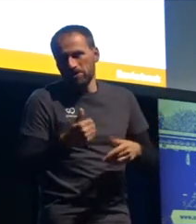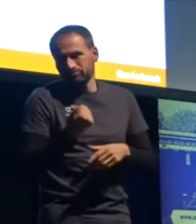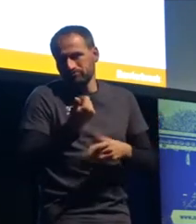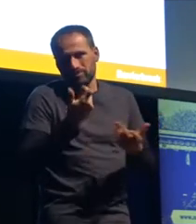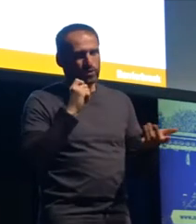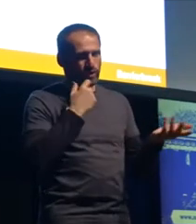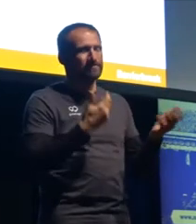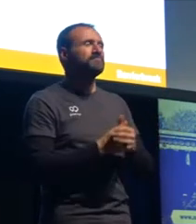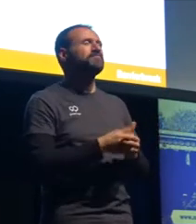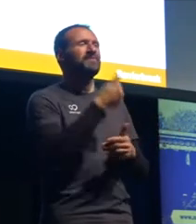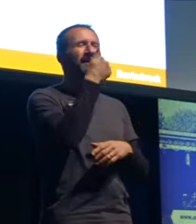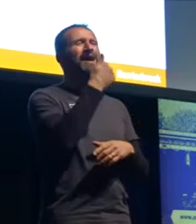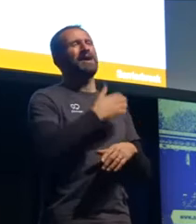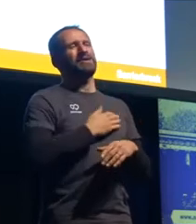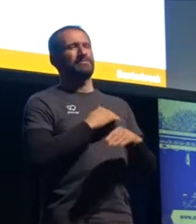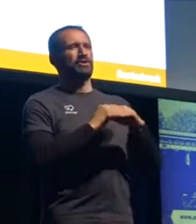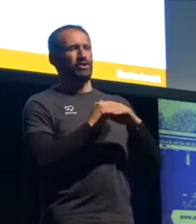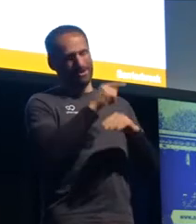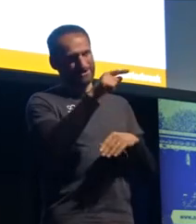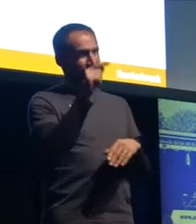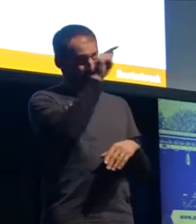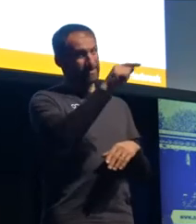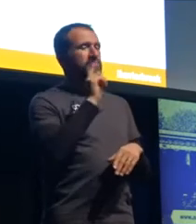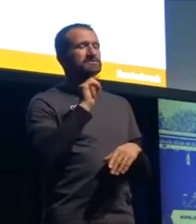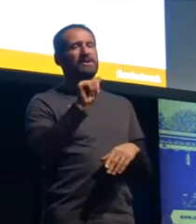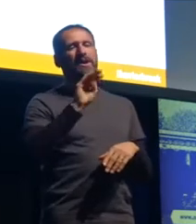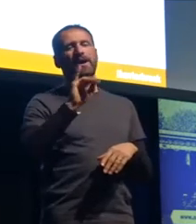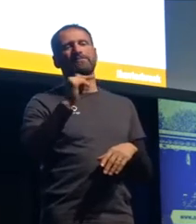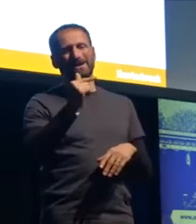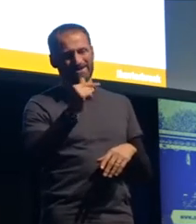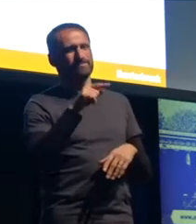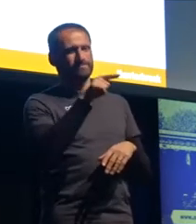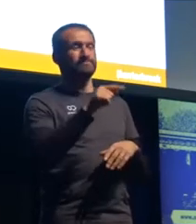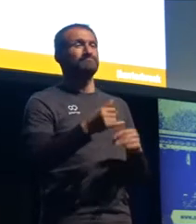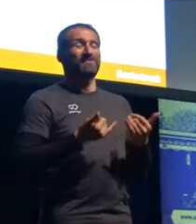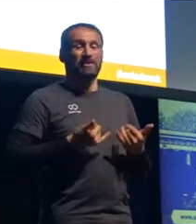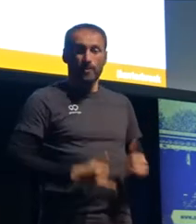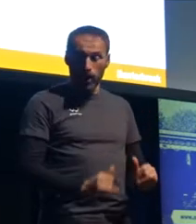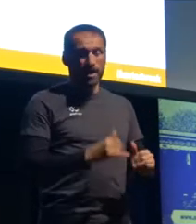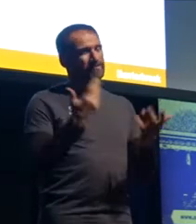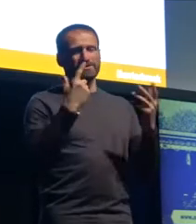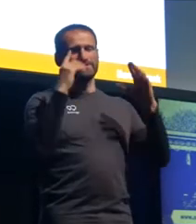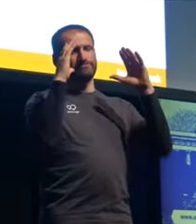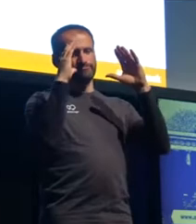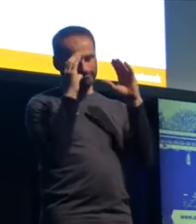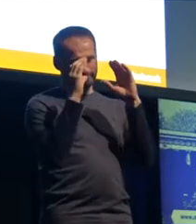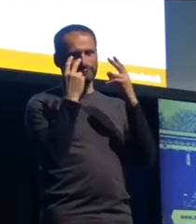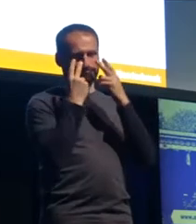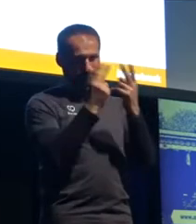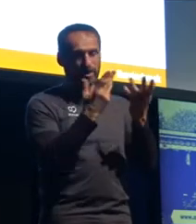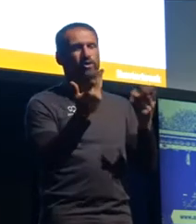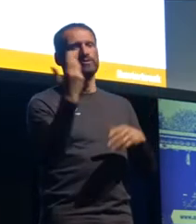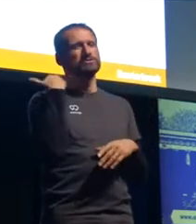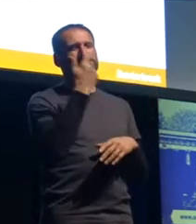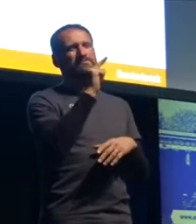One of my colleagues and friends over there is a person named Amit. He was born with low vision. And back in